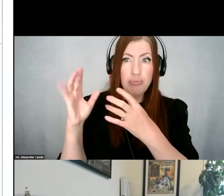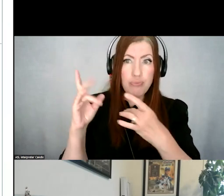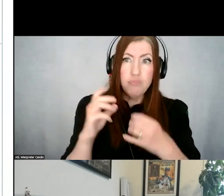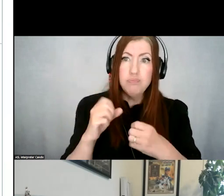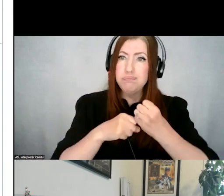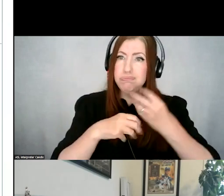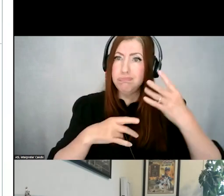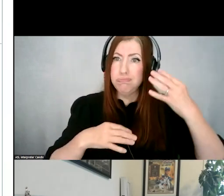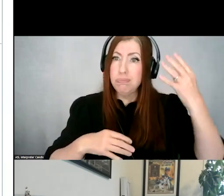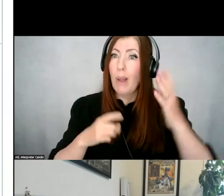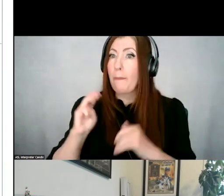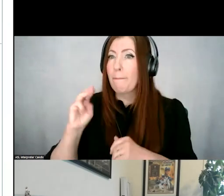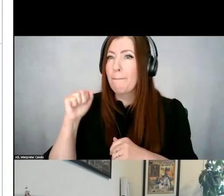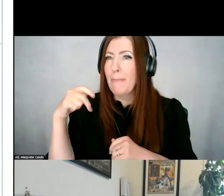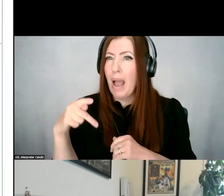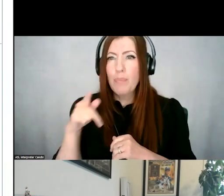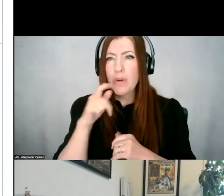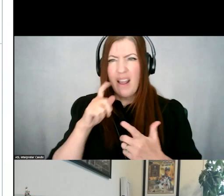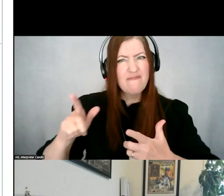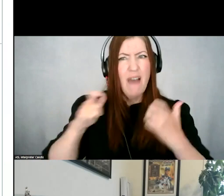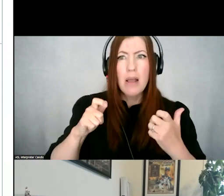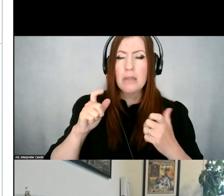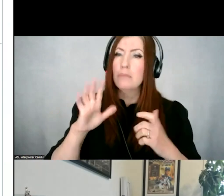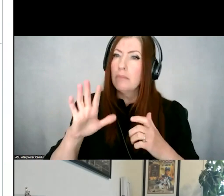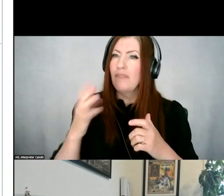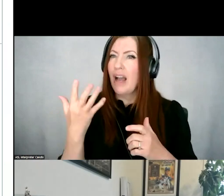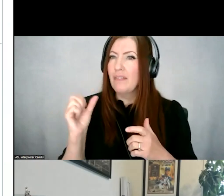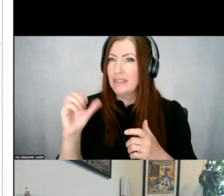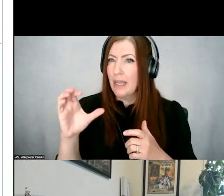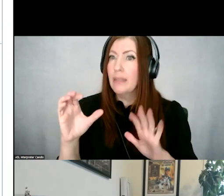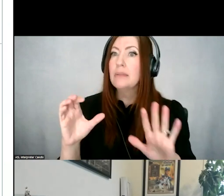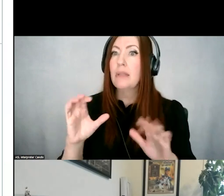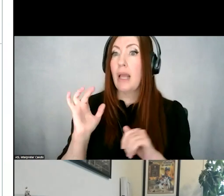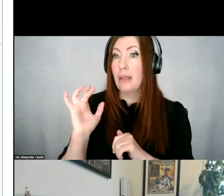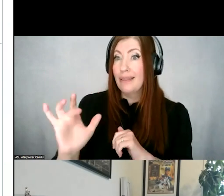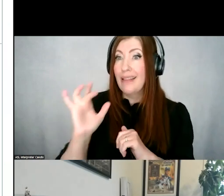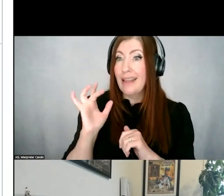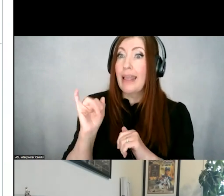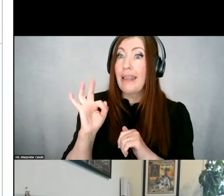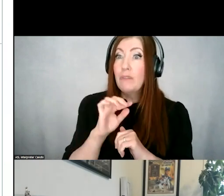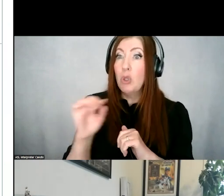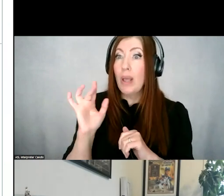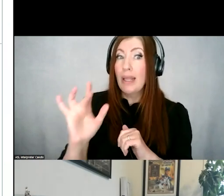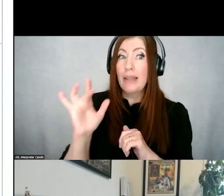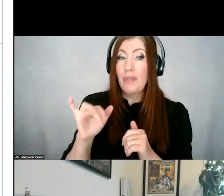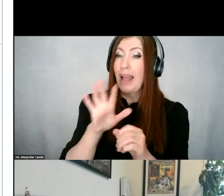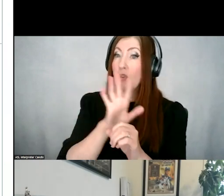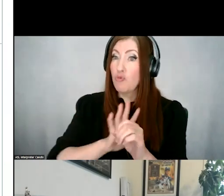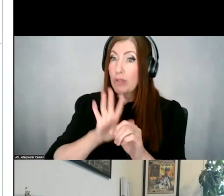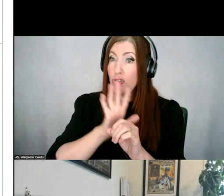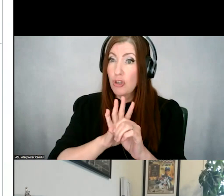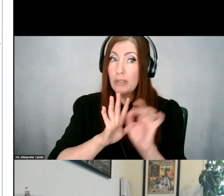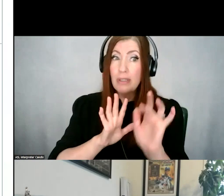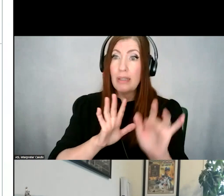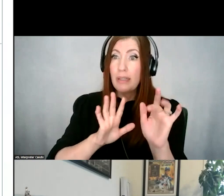does take the map a little bit to move to the next step. So if you were to click on this region and then the next